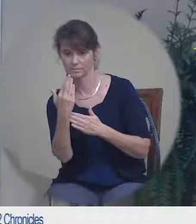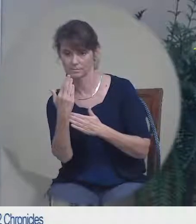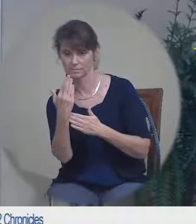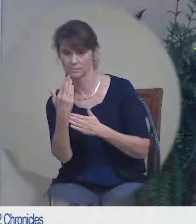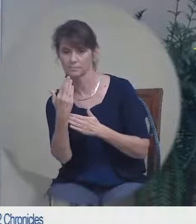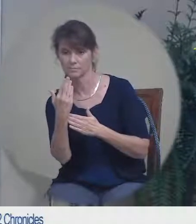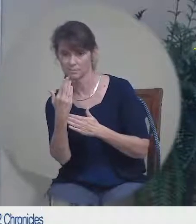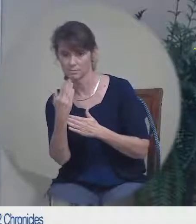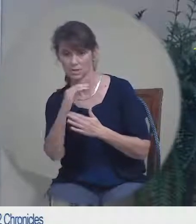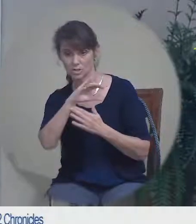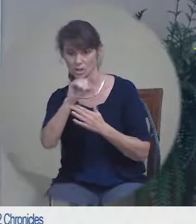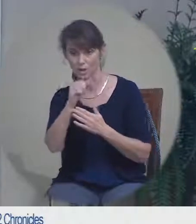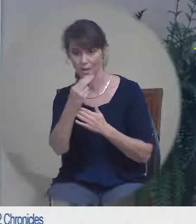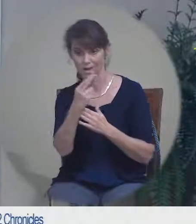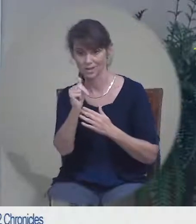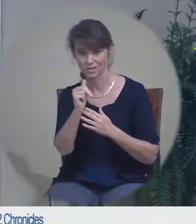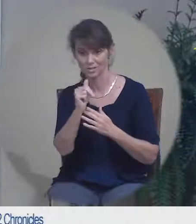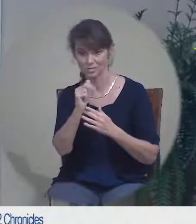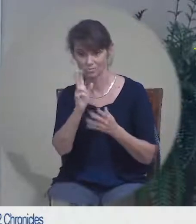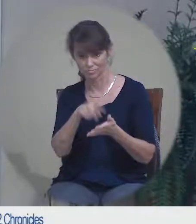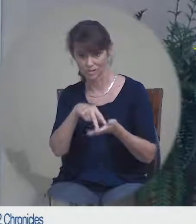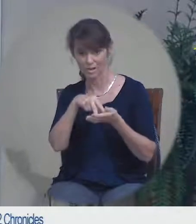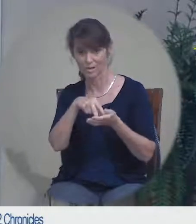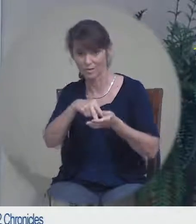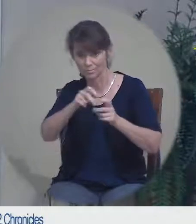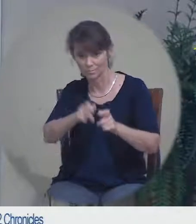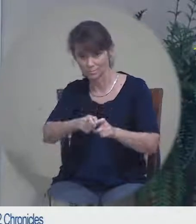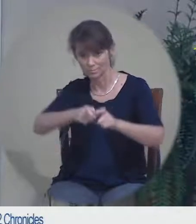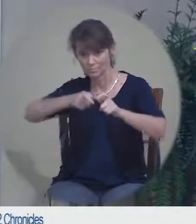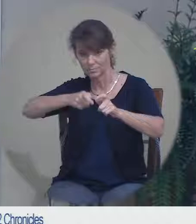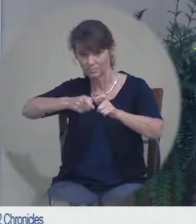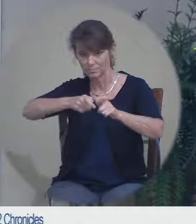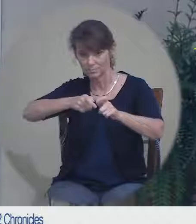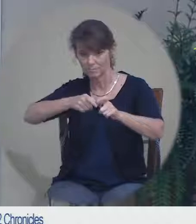ways that's meant to show us that the Lord was going to grant this victory.